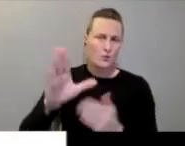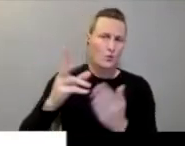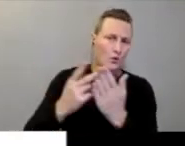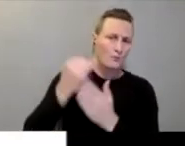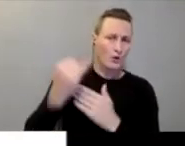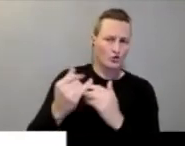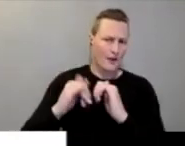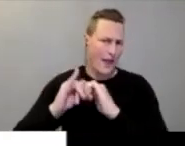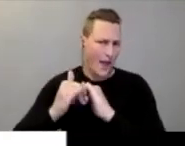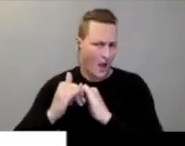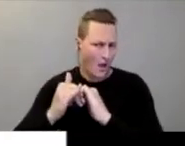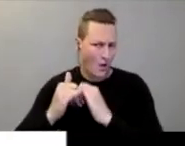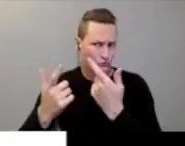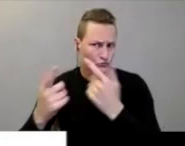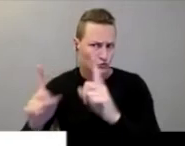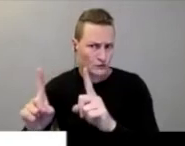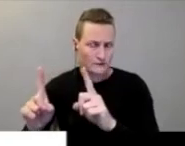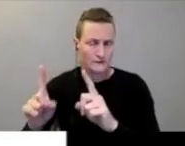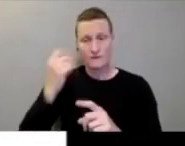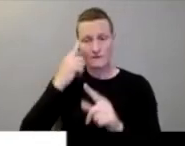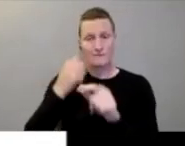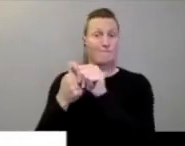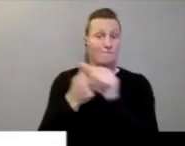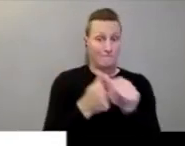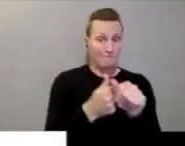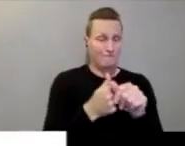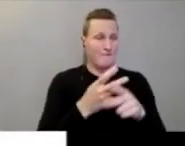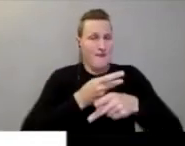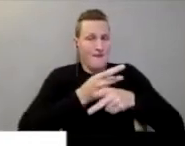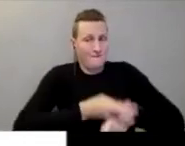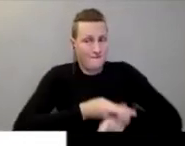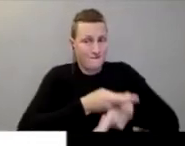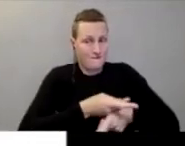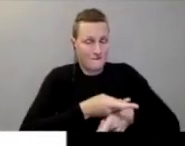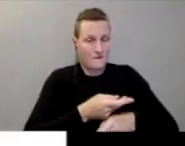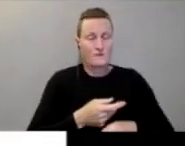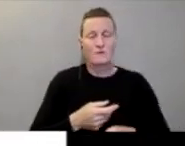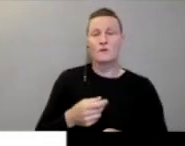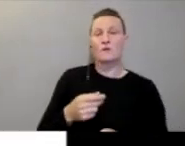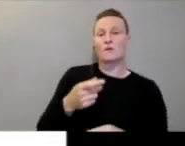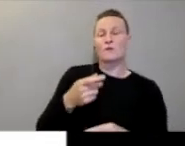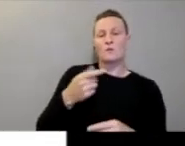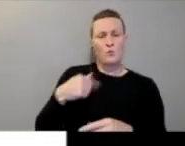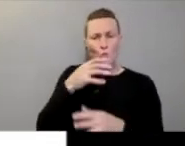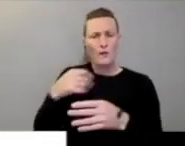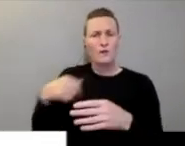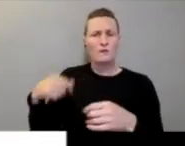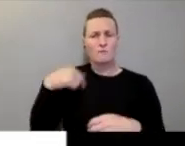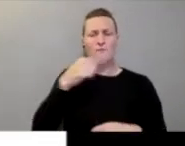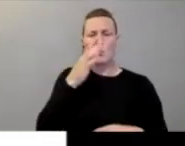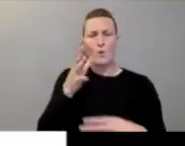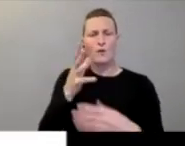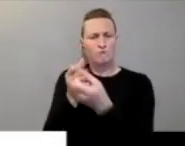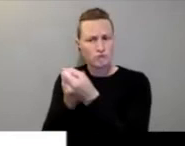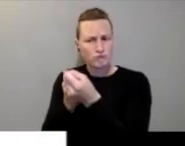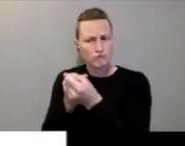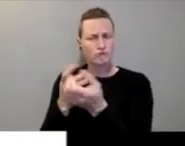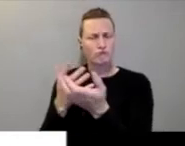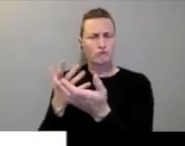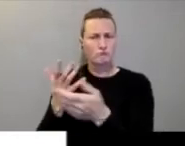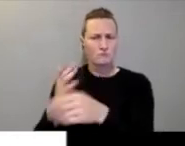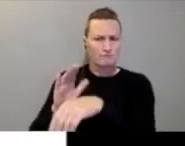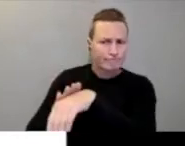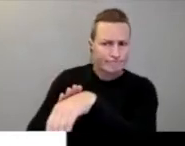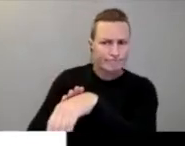be responsible for your own work, for producing and presenting your own work, but you know, in terms of the location and the permits